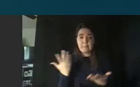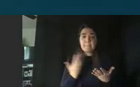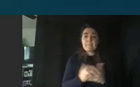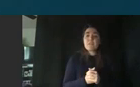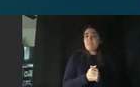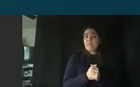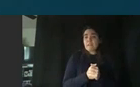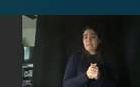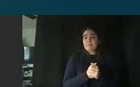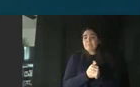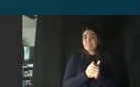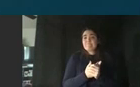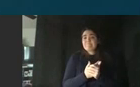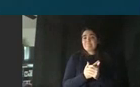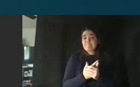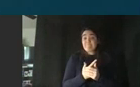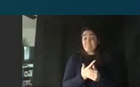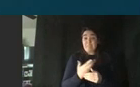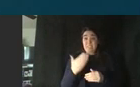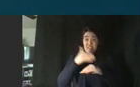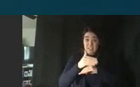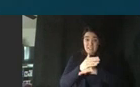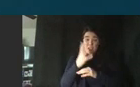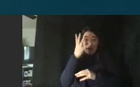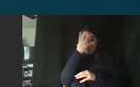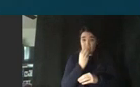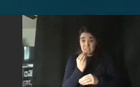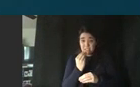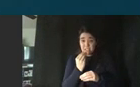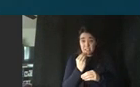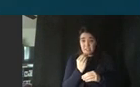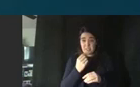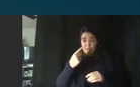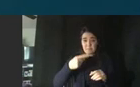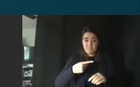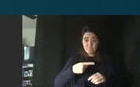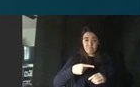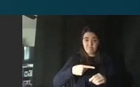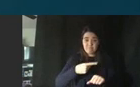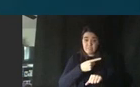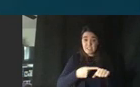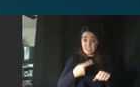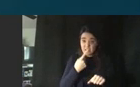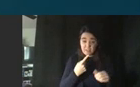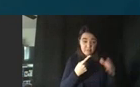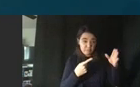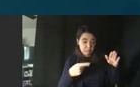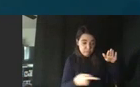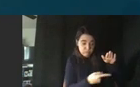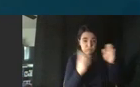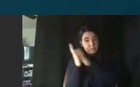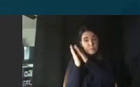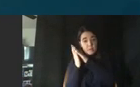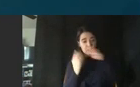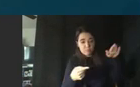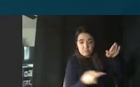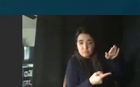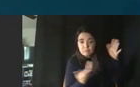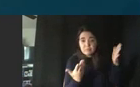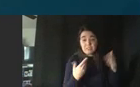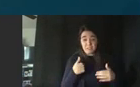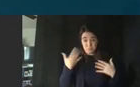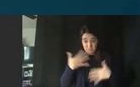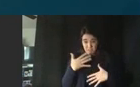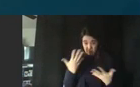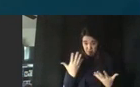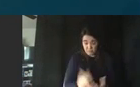sleep at night with a knife underneath my pillow because I was scared. But that's a way